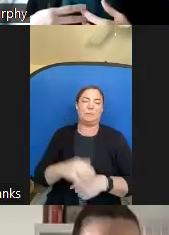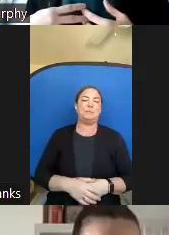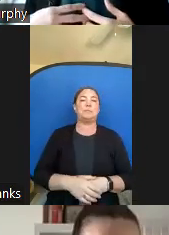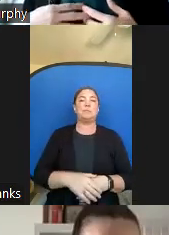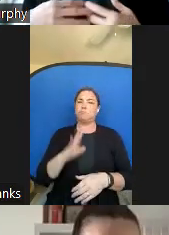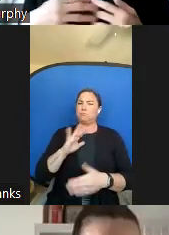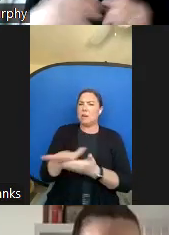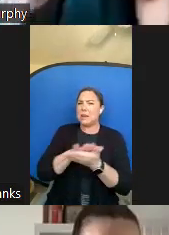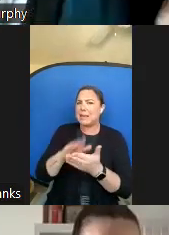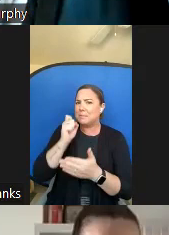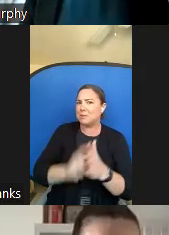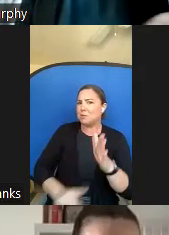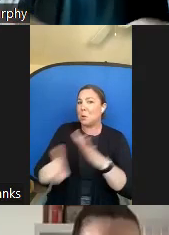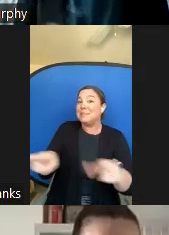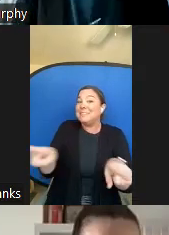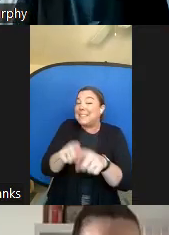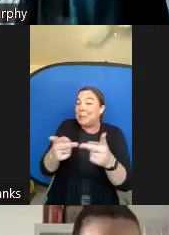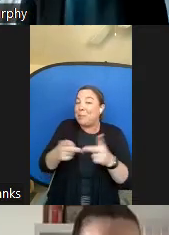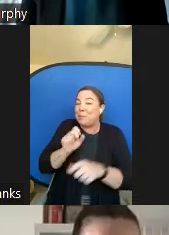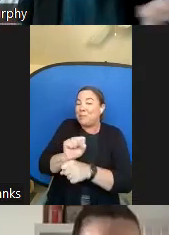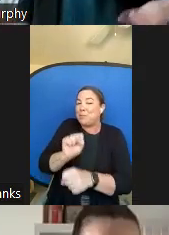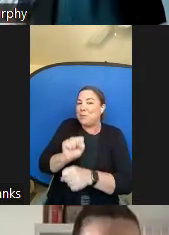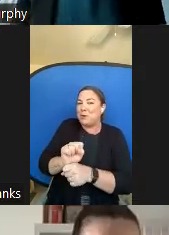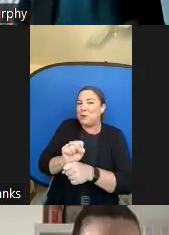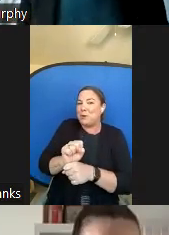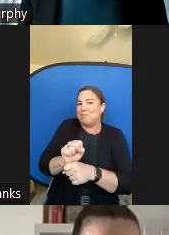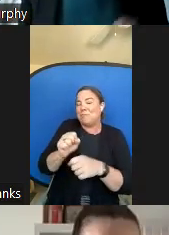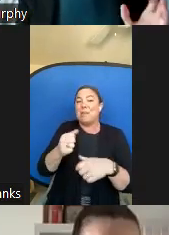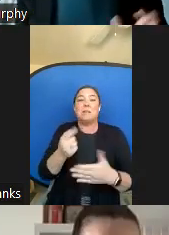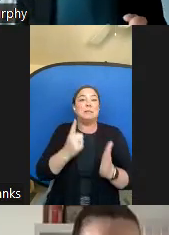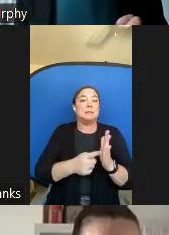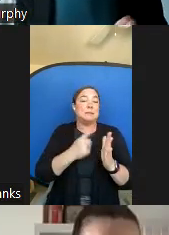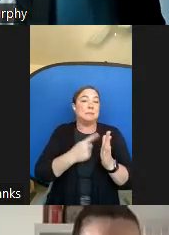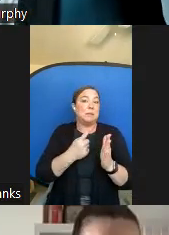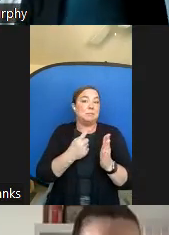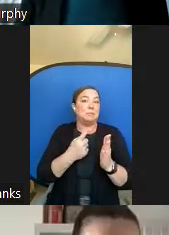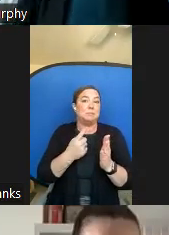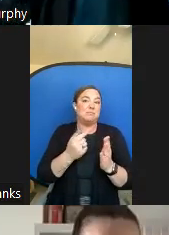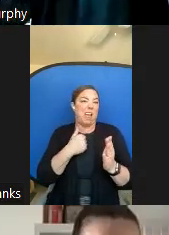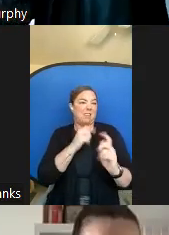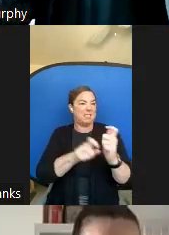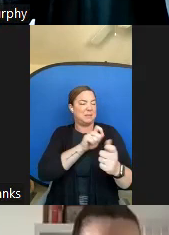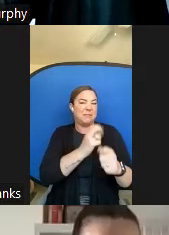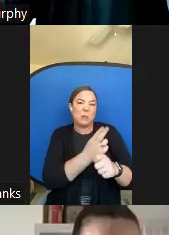same workshop, which means that they could be used in concert and each has kind of specialized